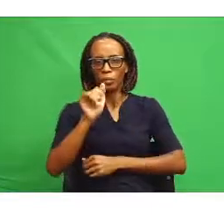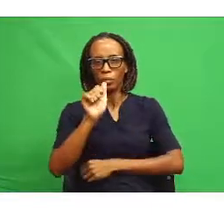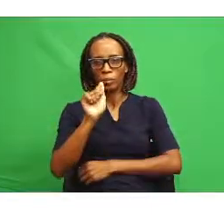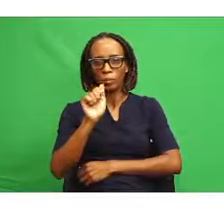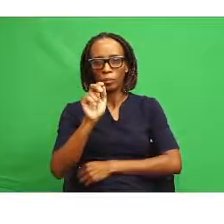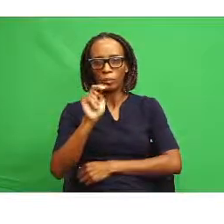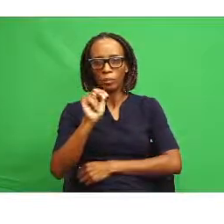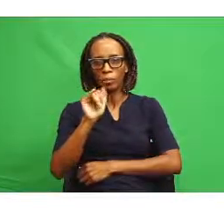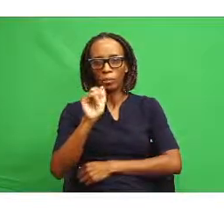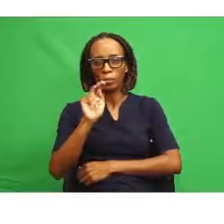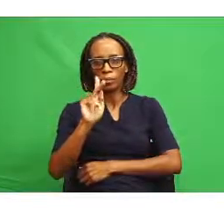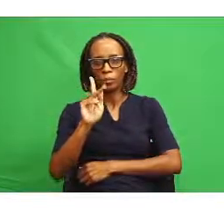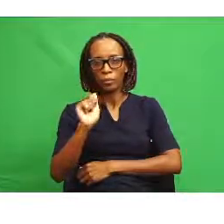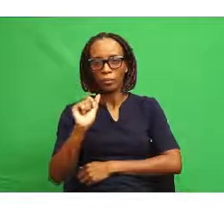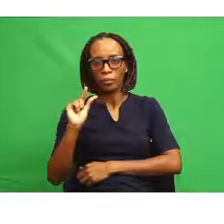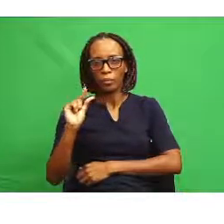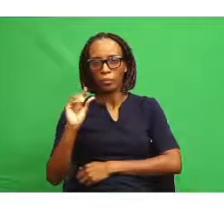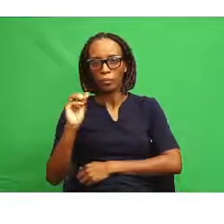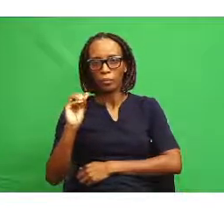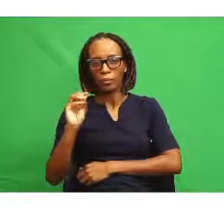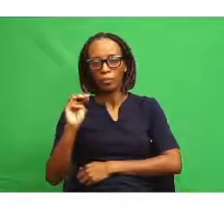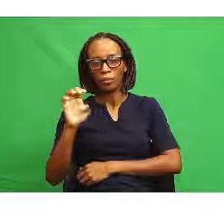Aging.